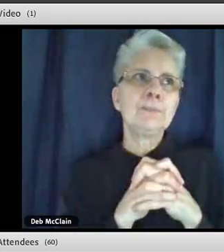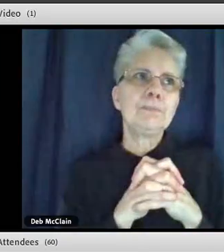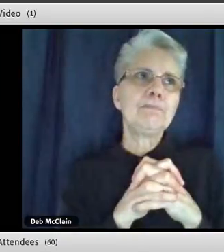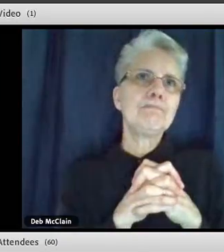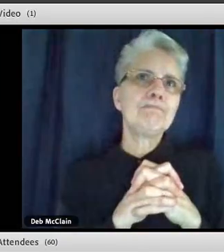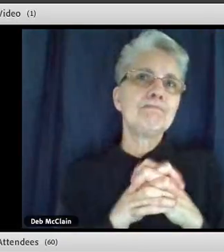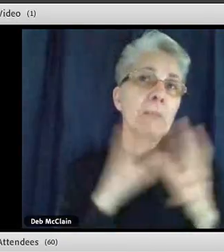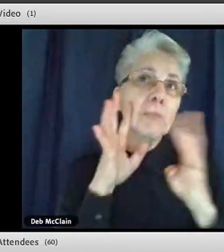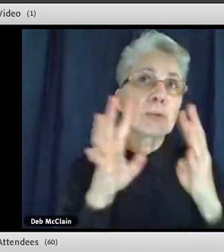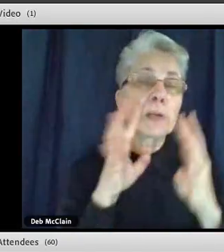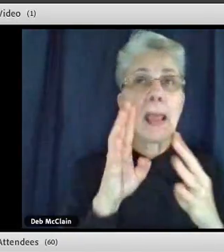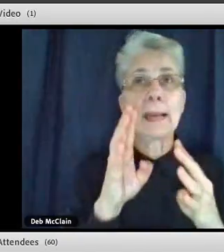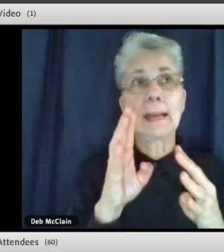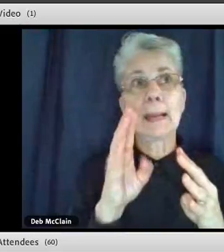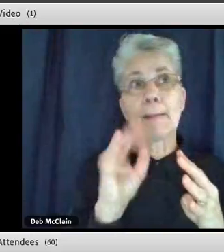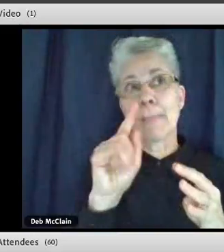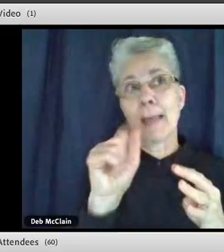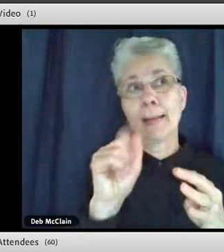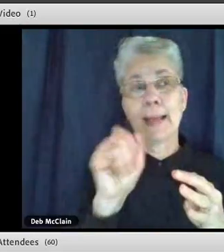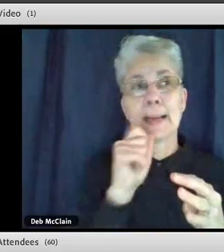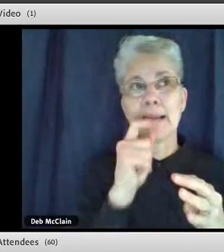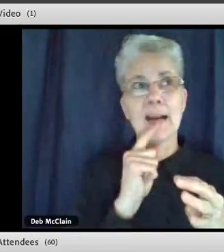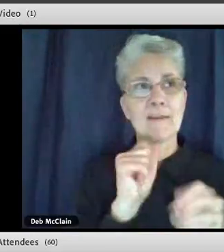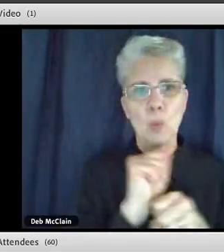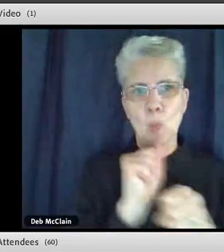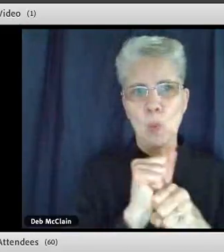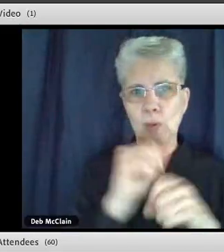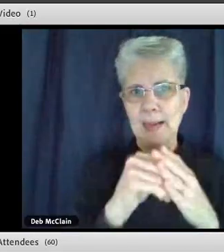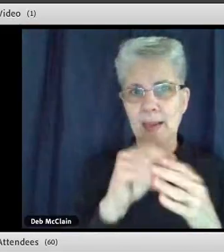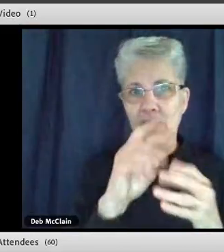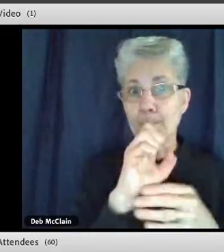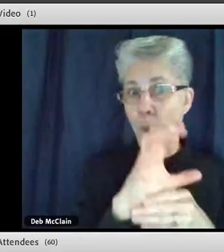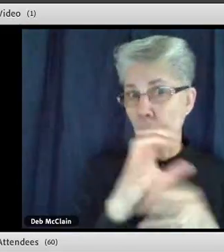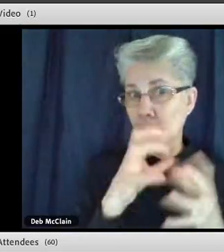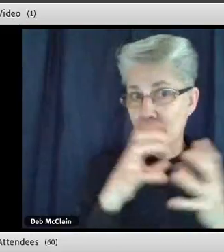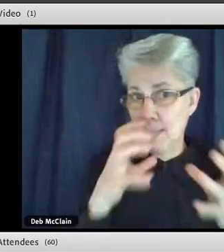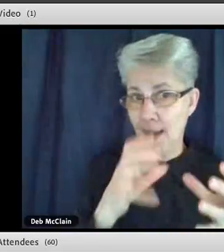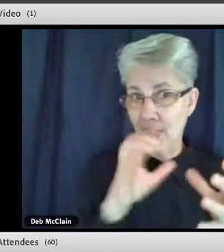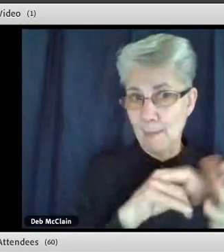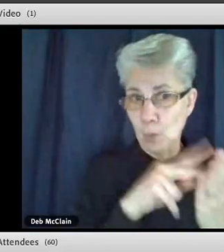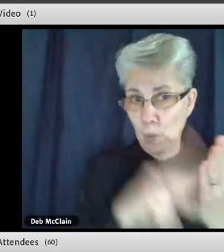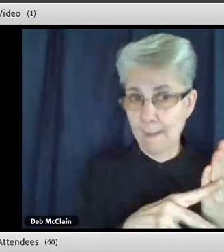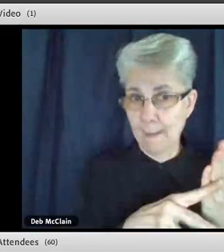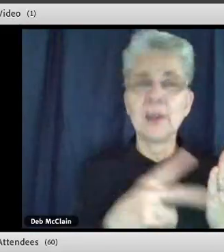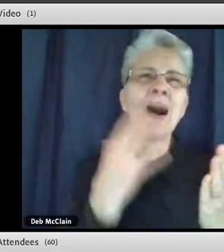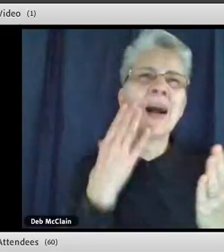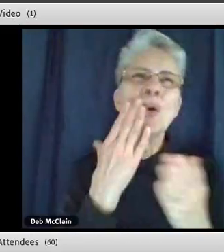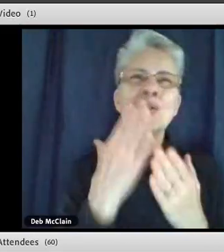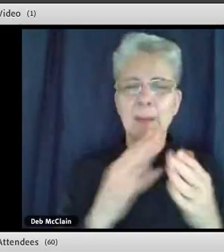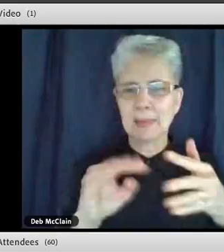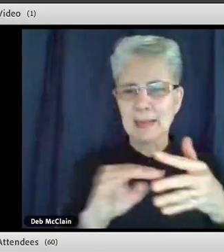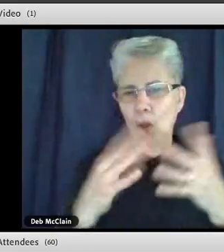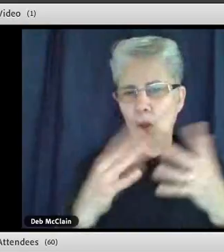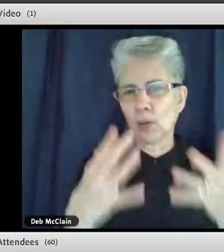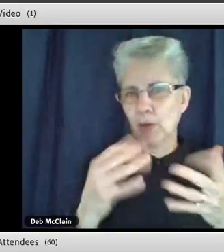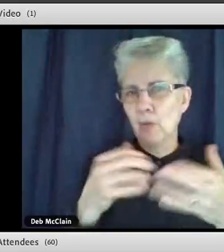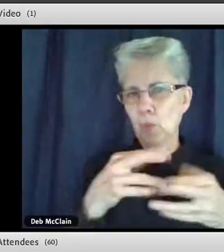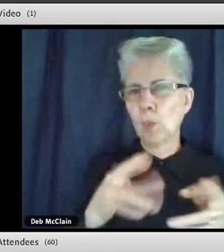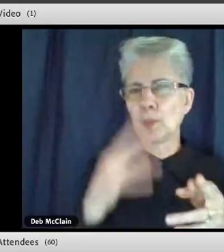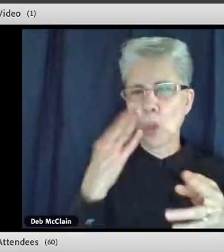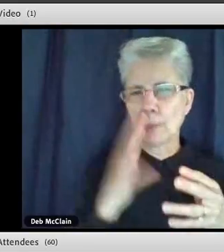creating metadata without having to work in the MARC a whole lot. I'm sure some catalogers here in the room probably know what I'm